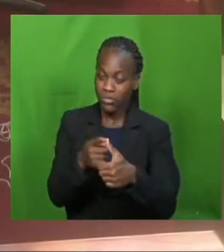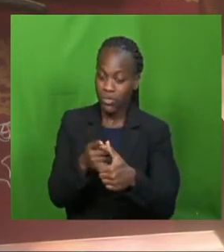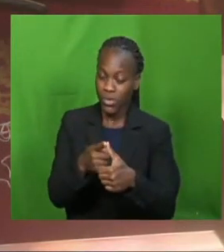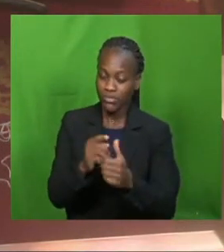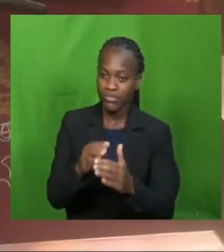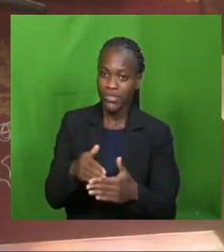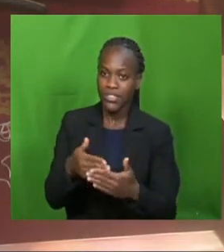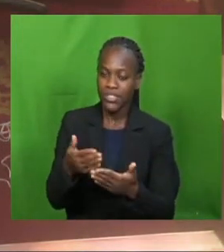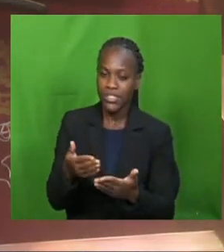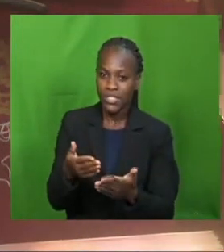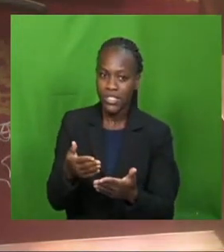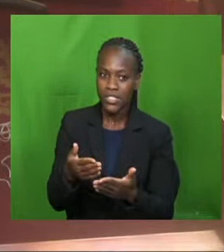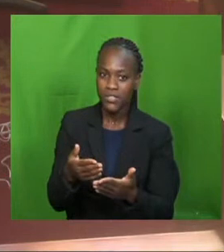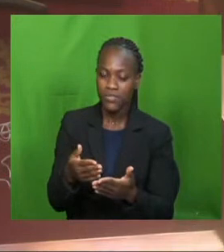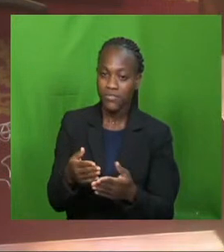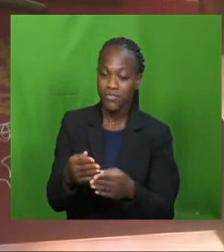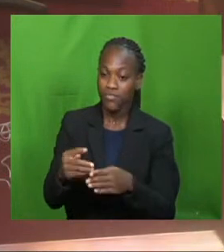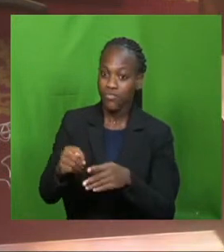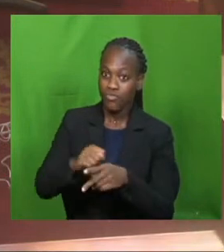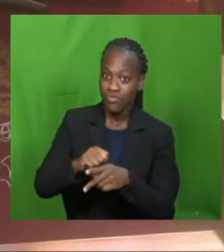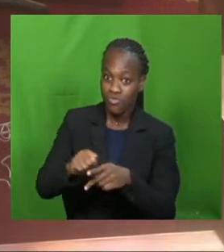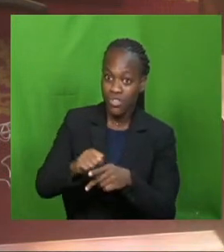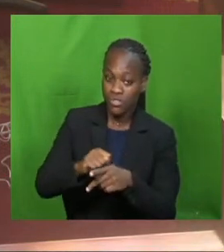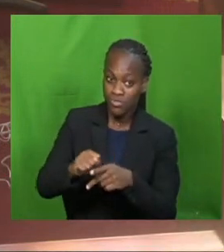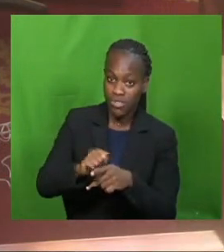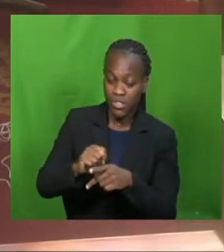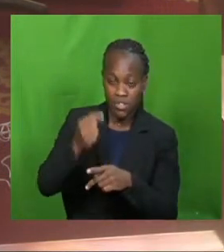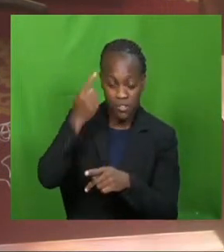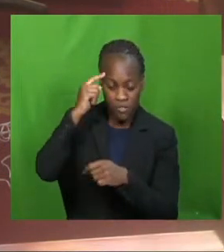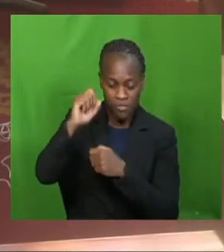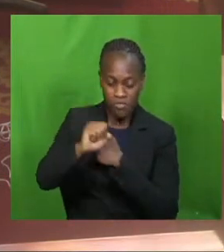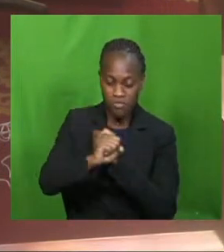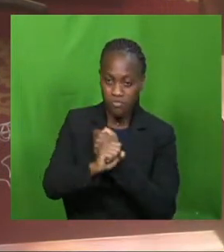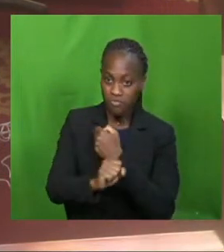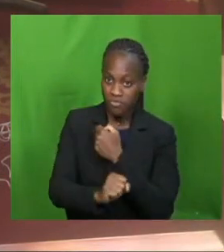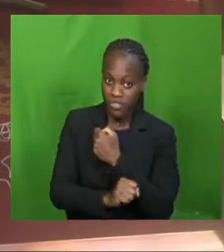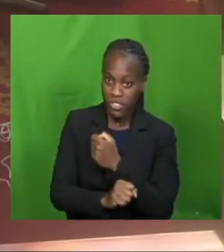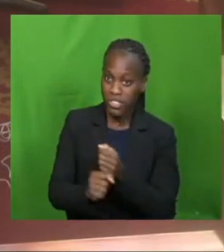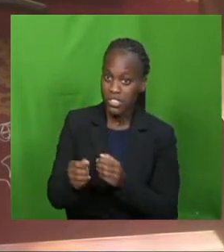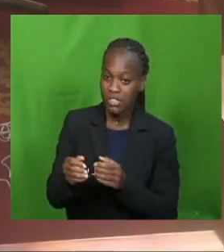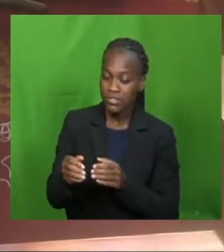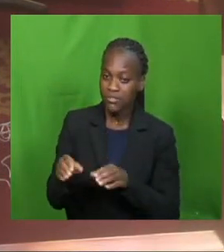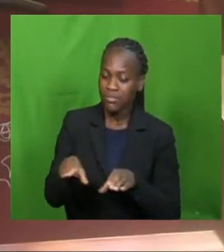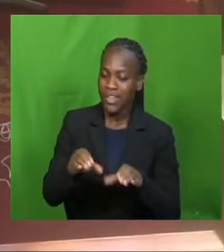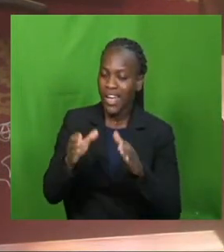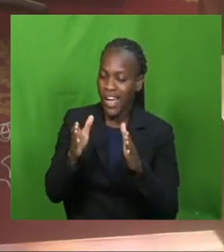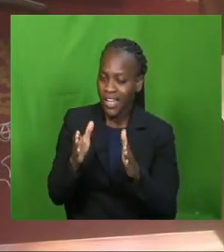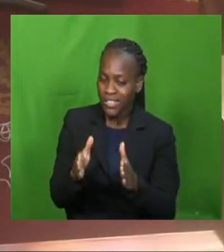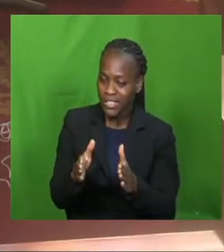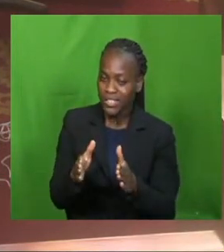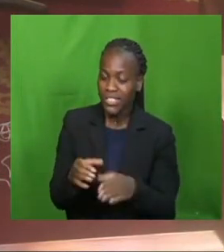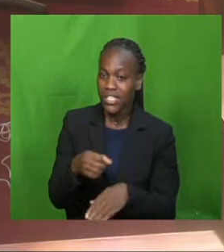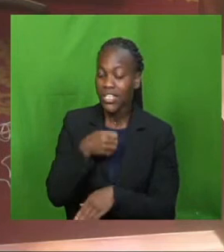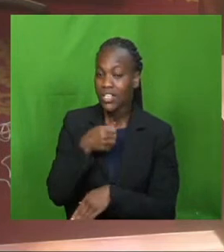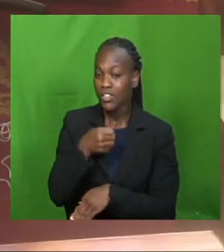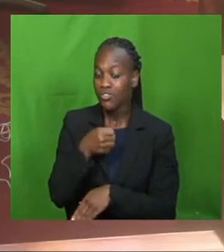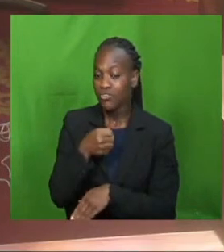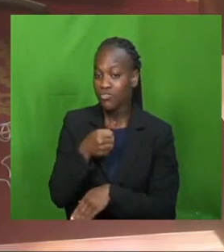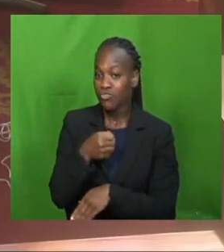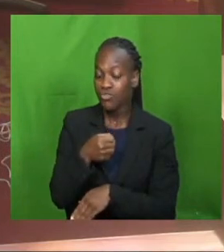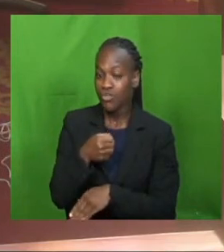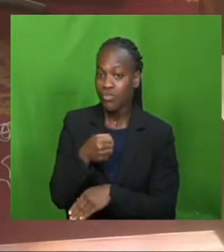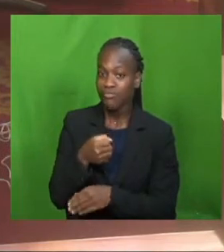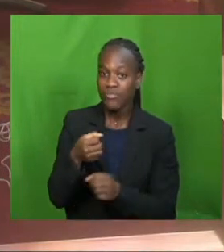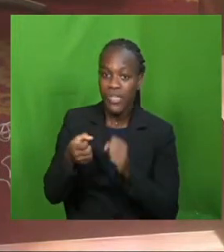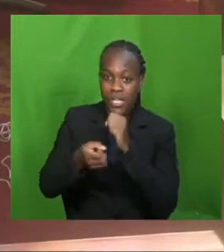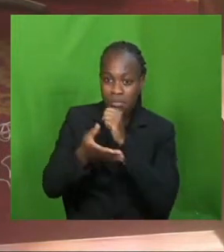provide regular training for state and non-state actors on the safety of journalists and the need to ensure that journalists and media